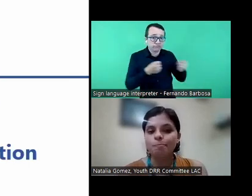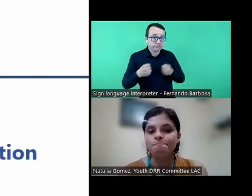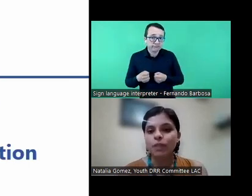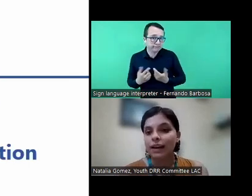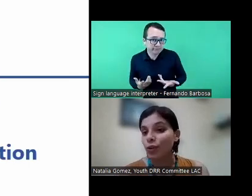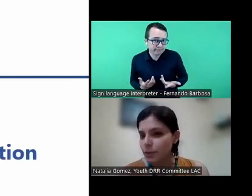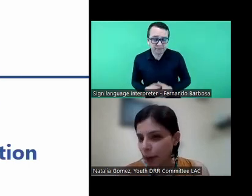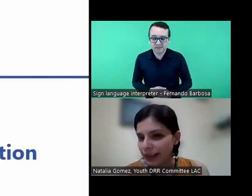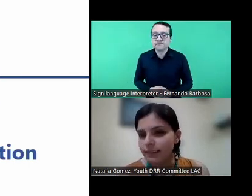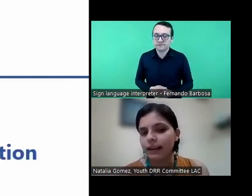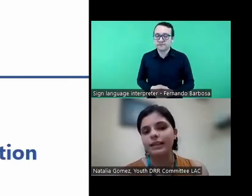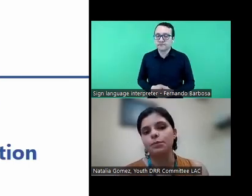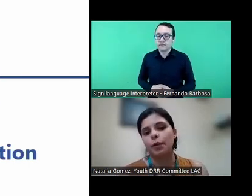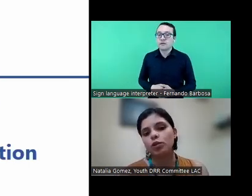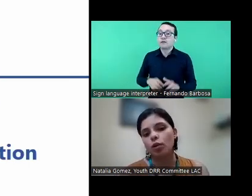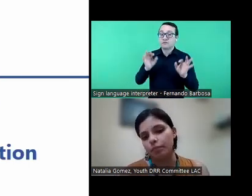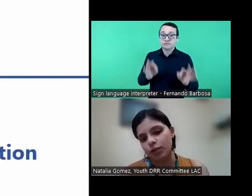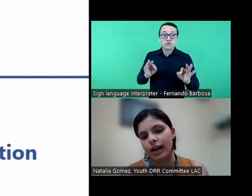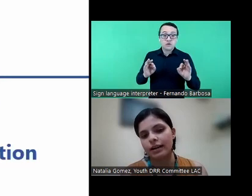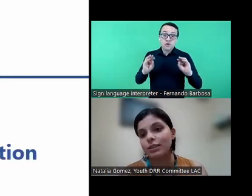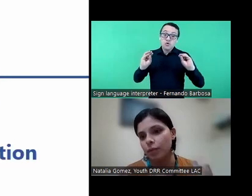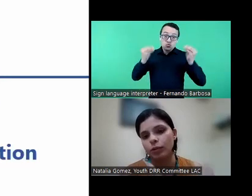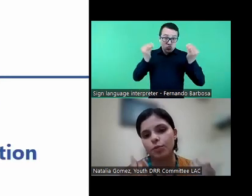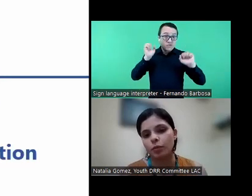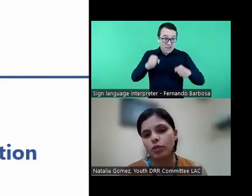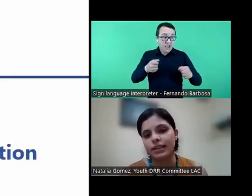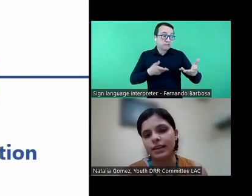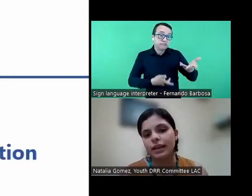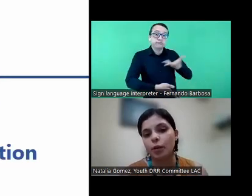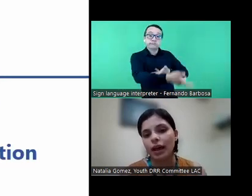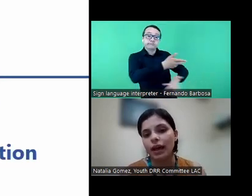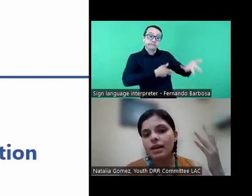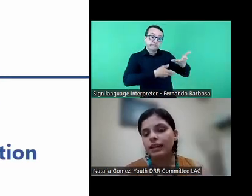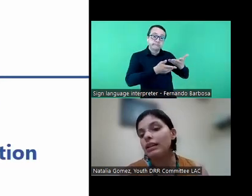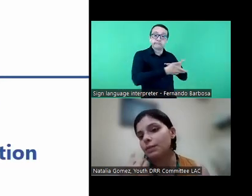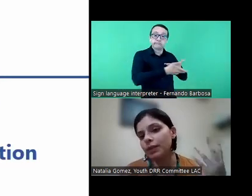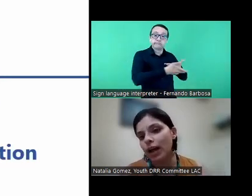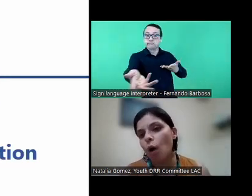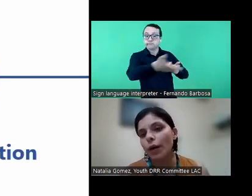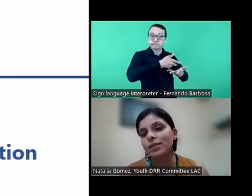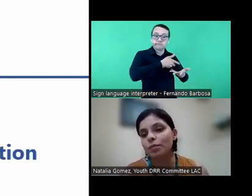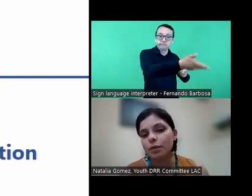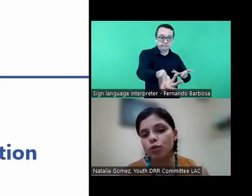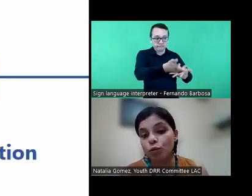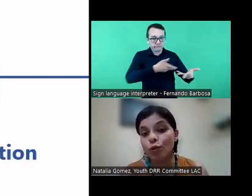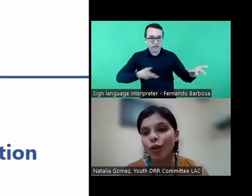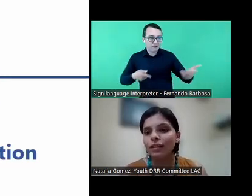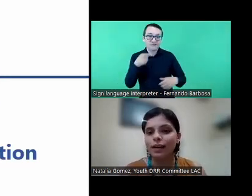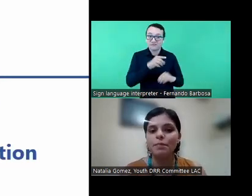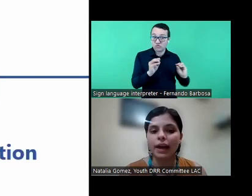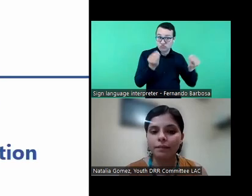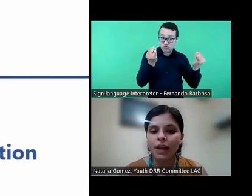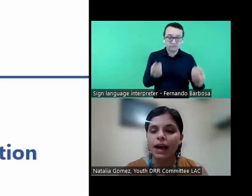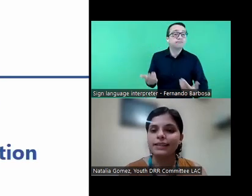youth. And then also youth are a bridge stakeholders, bridge actor, we could say it that way,